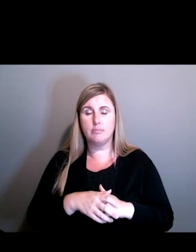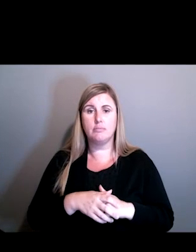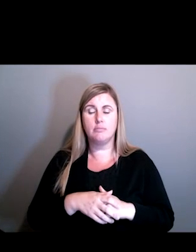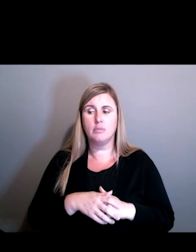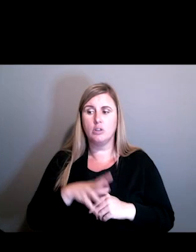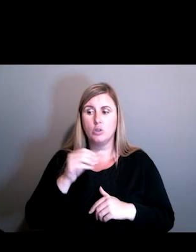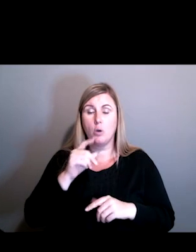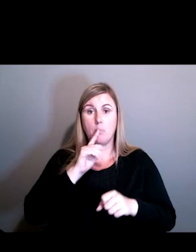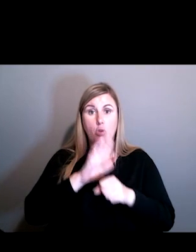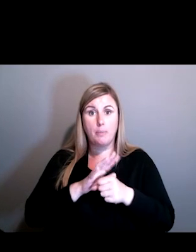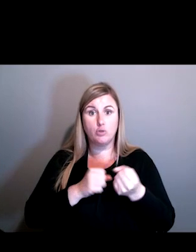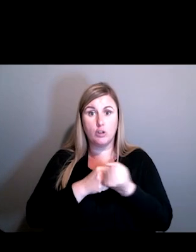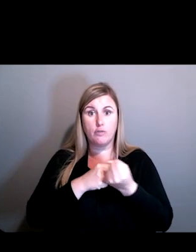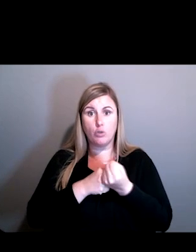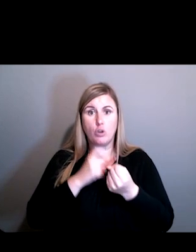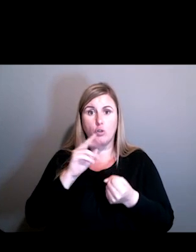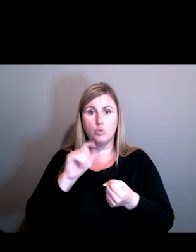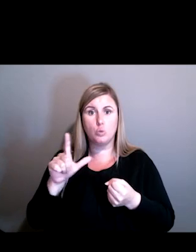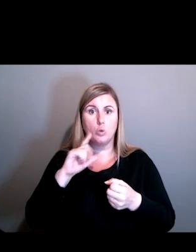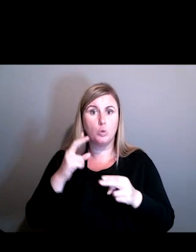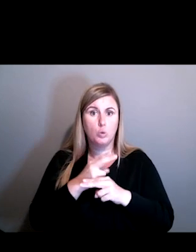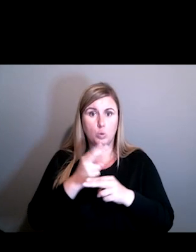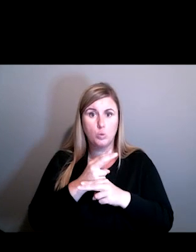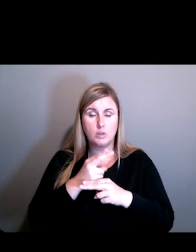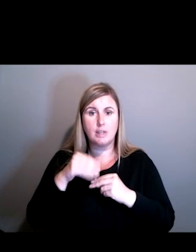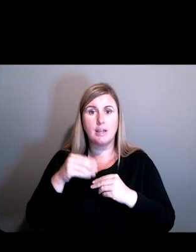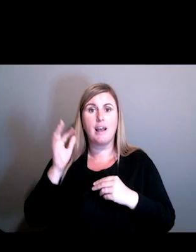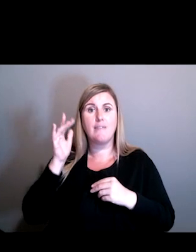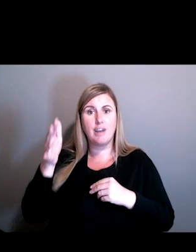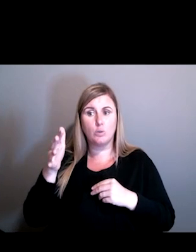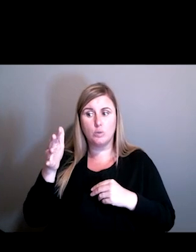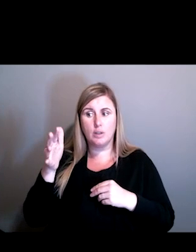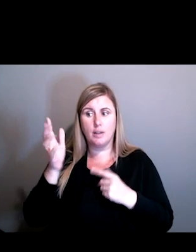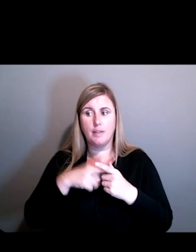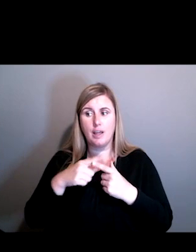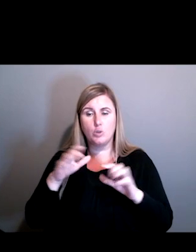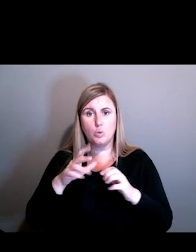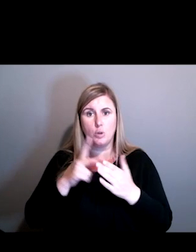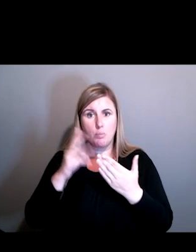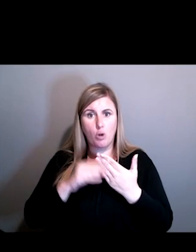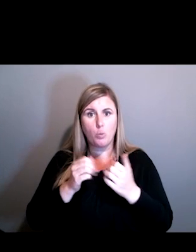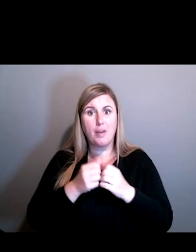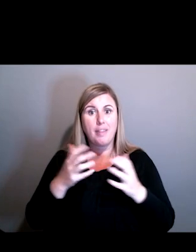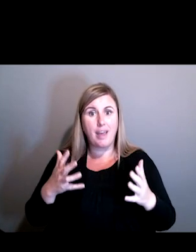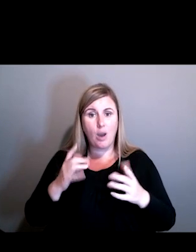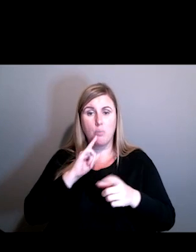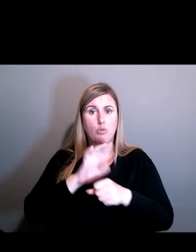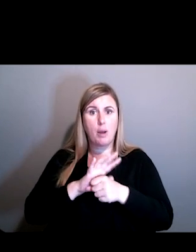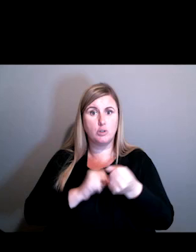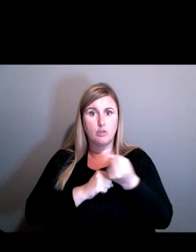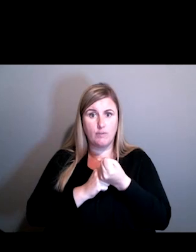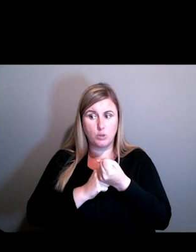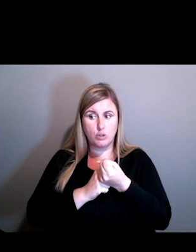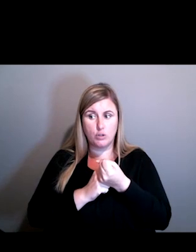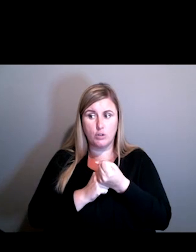so on. So promise reinforcers are the tool that you use, and eventually then you do these programs without the promise